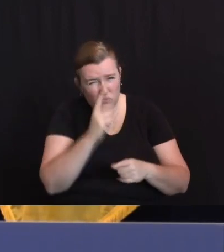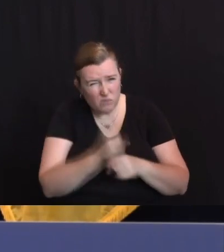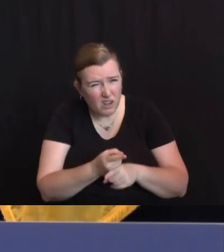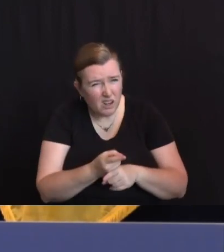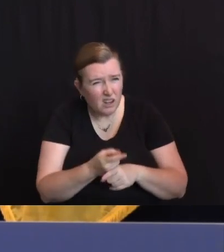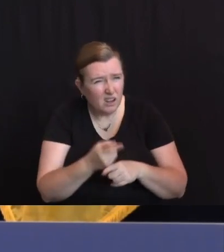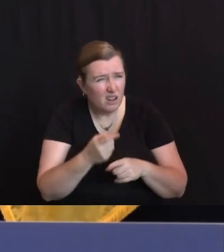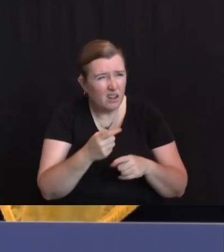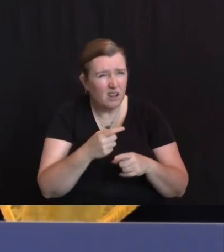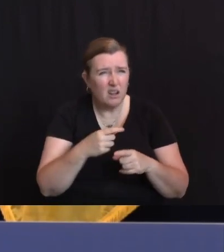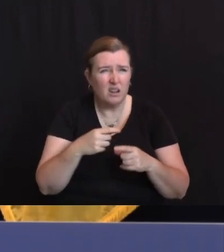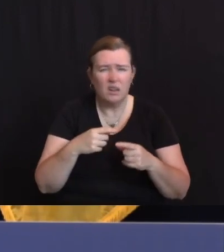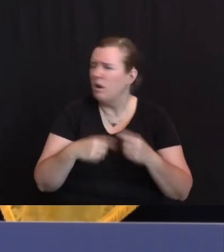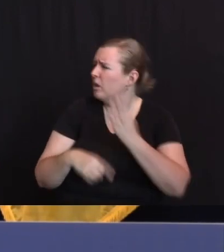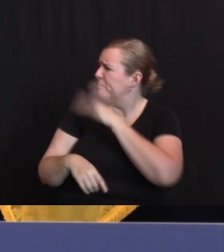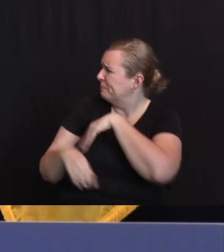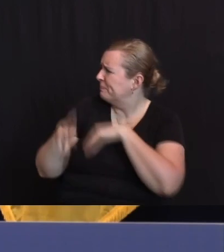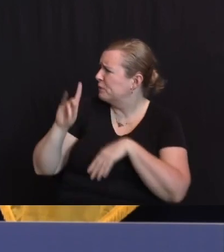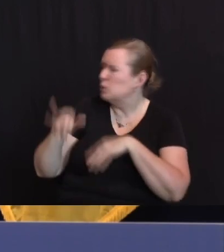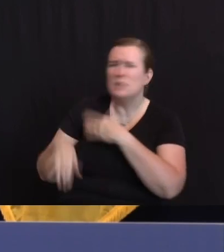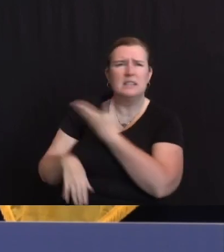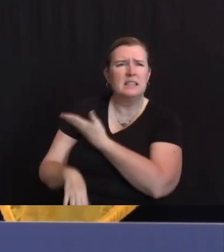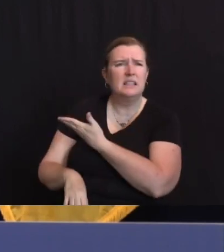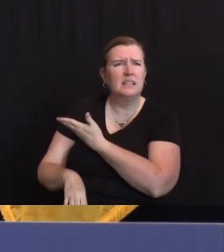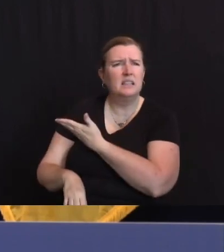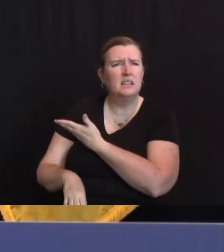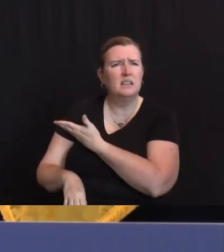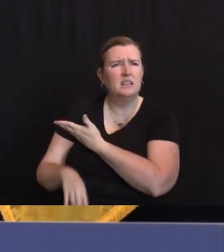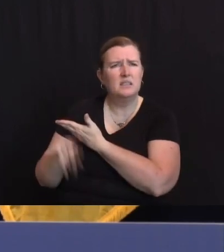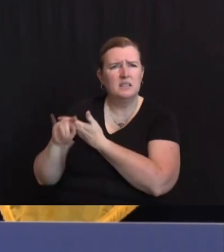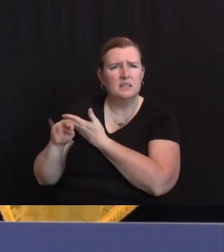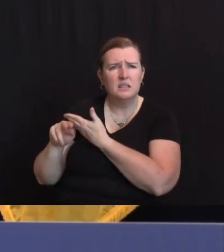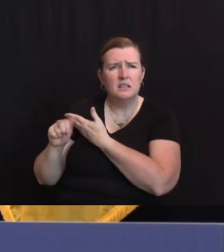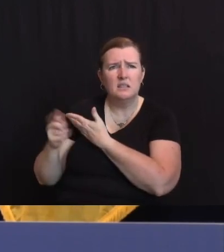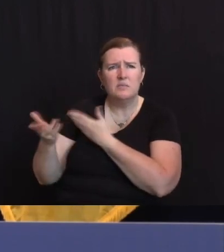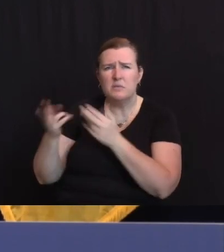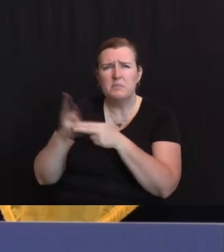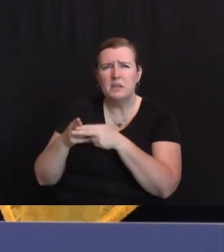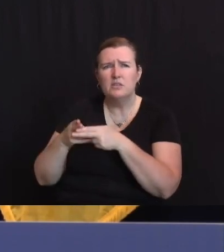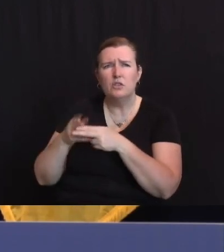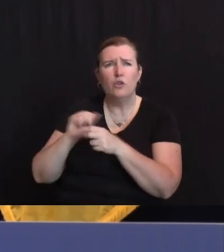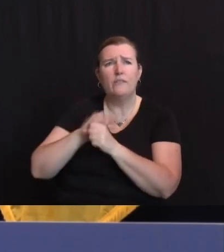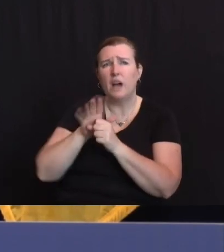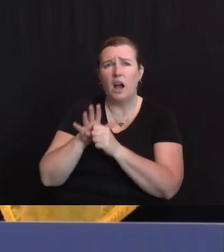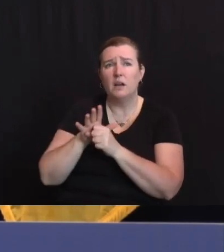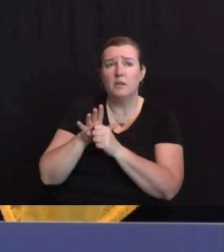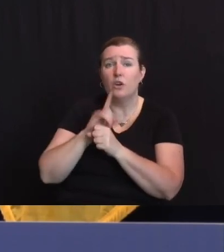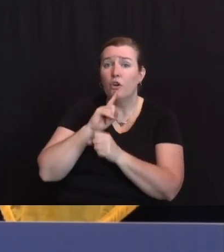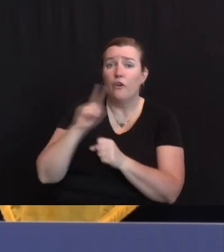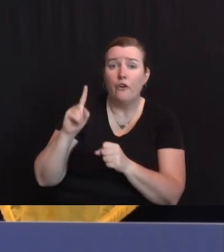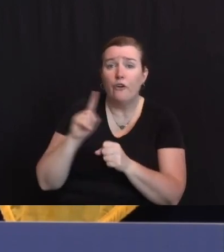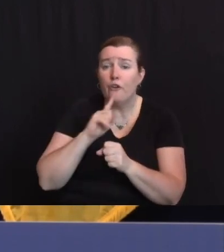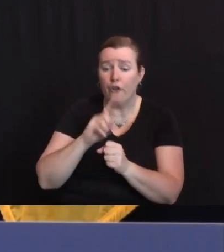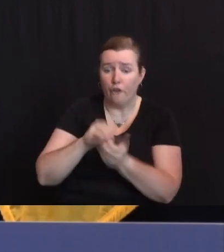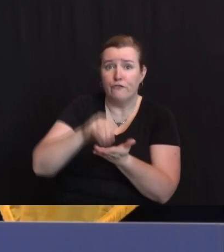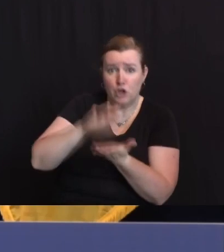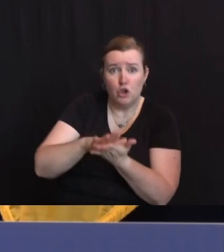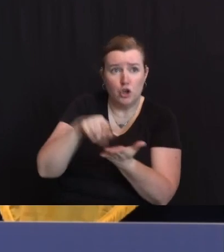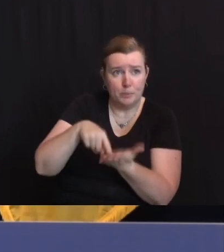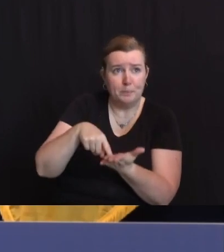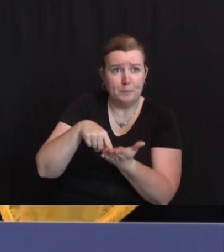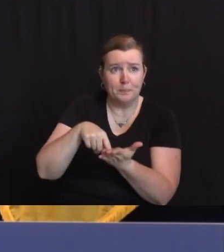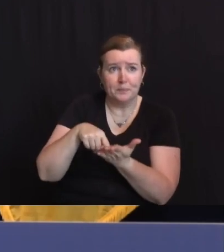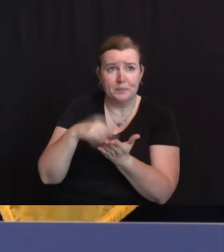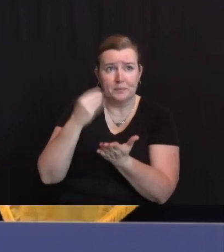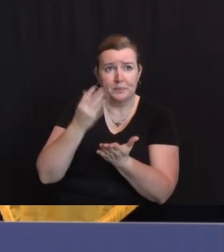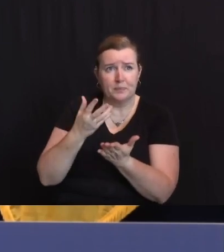have made, at least on the COVID confirmed, you have historically always noted how many were